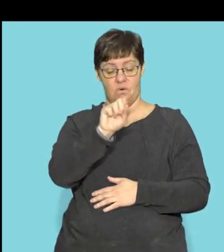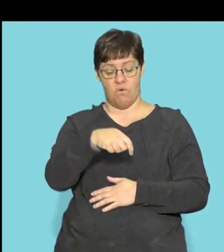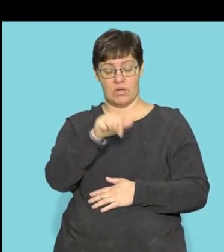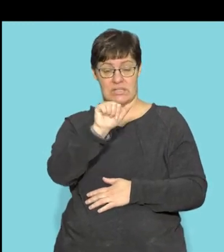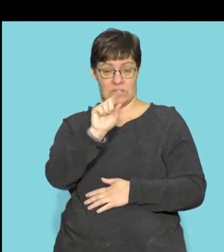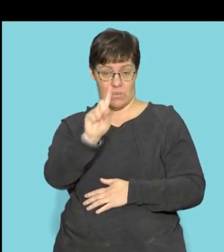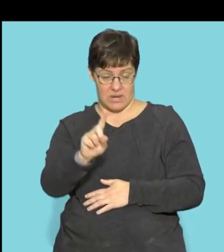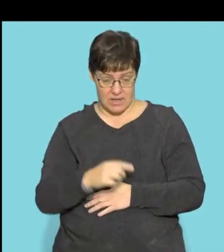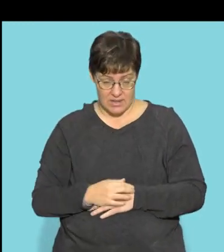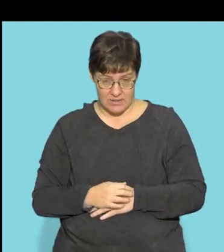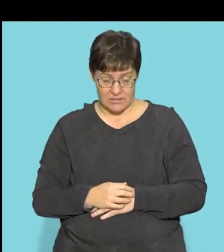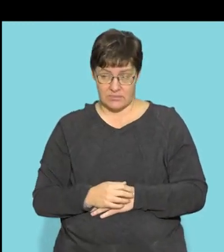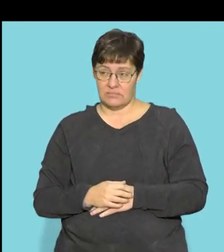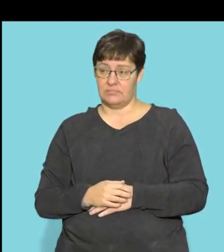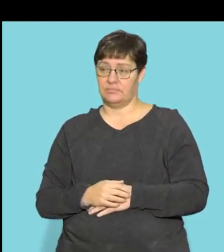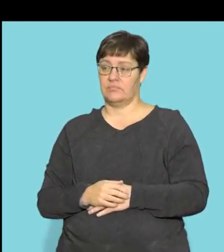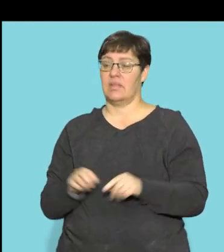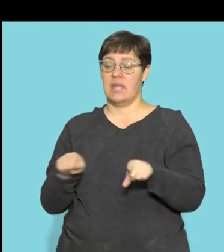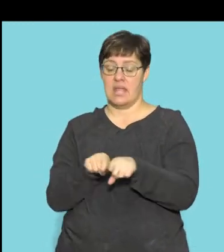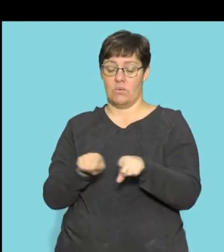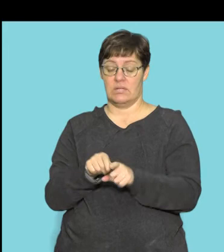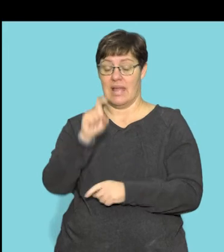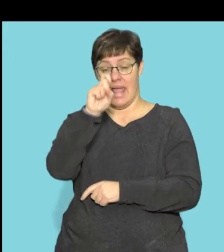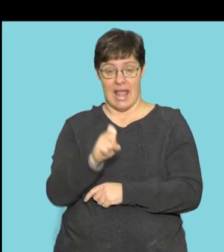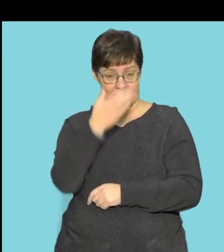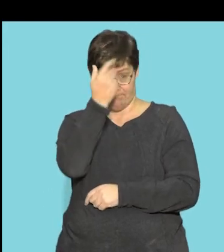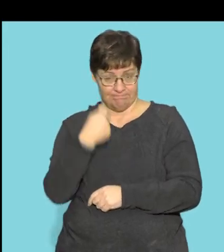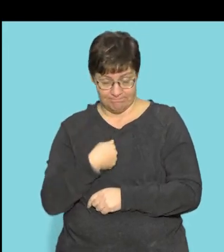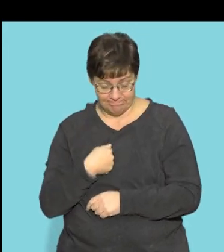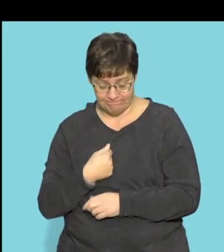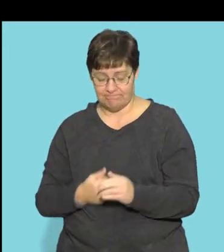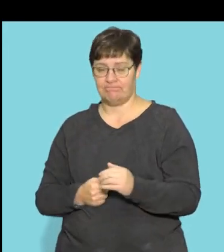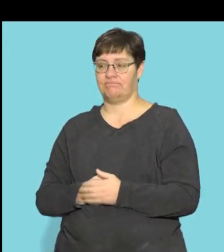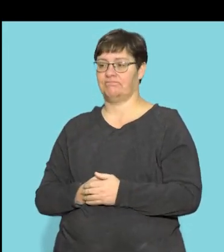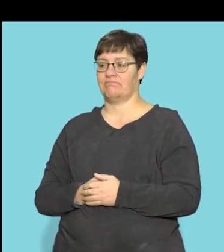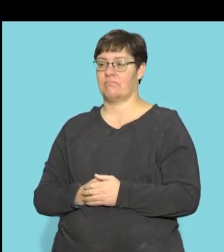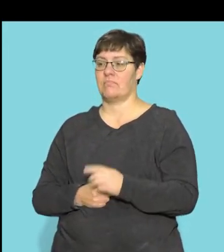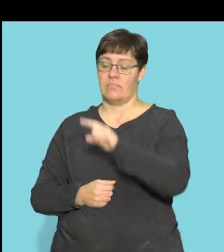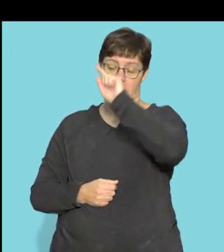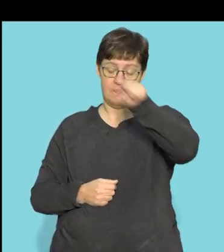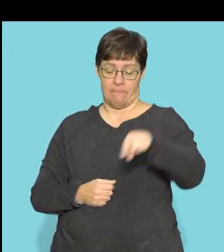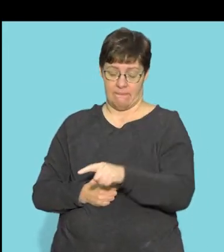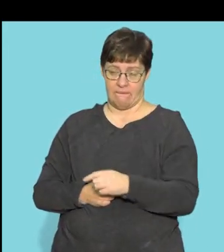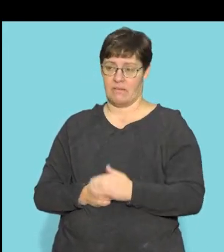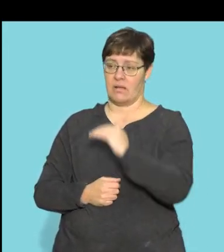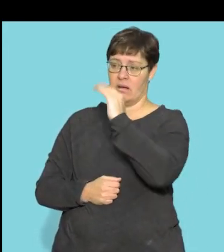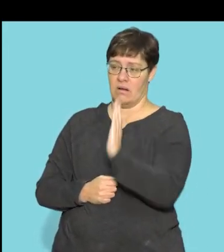657,834 and 61 cents. This is equals to X, which I do not